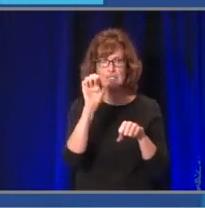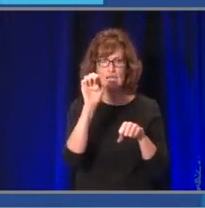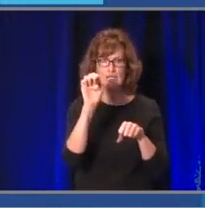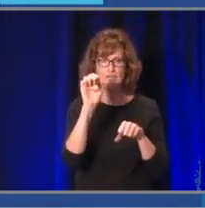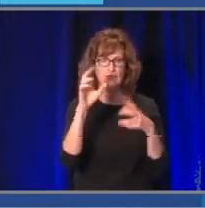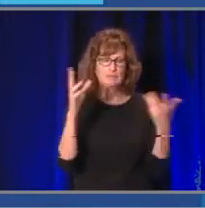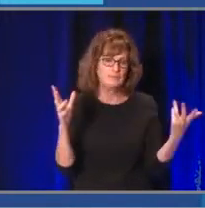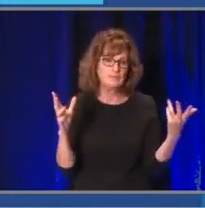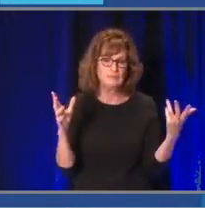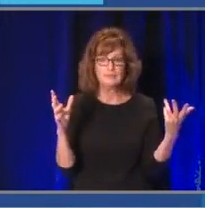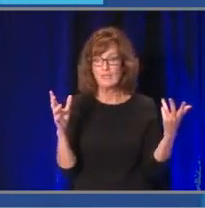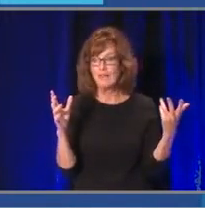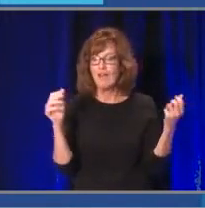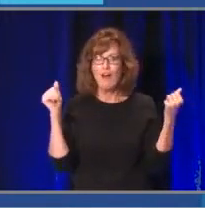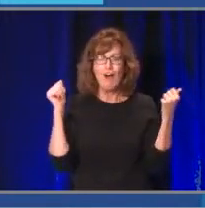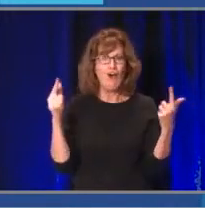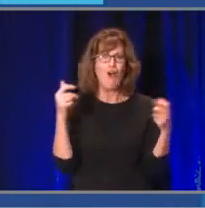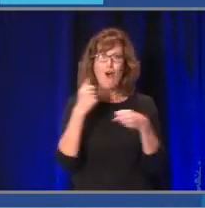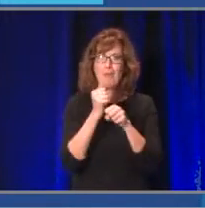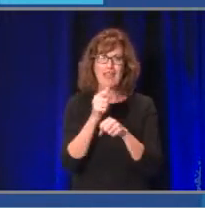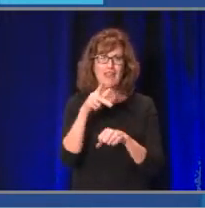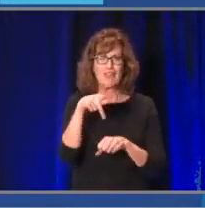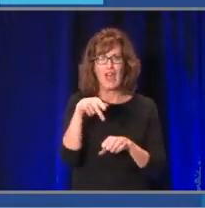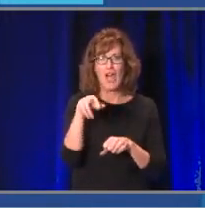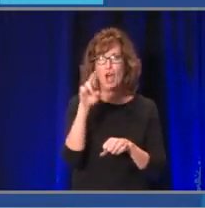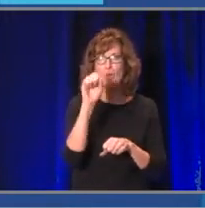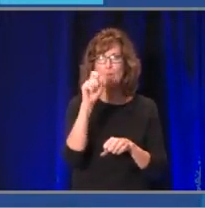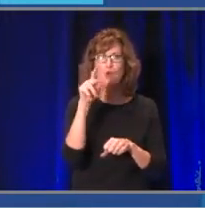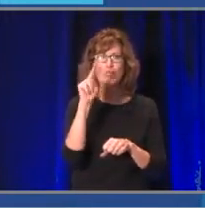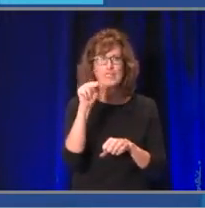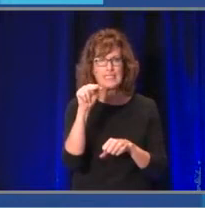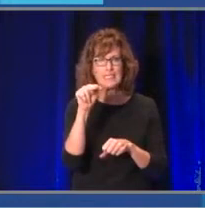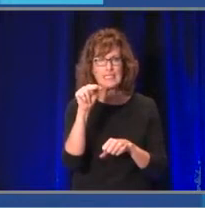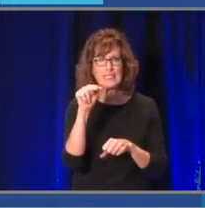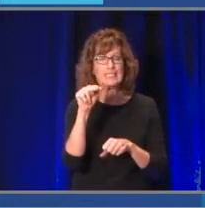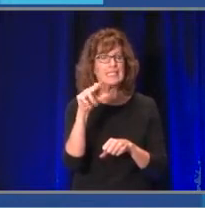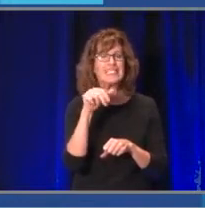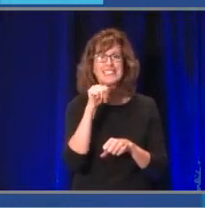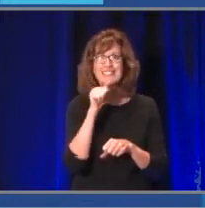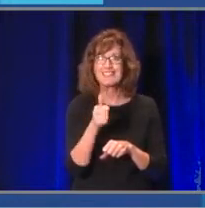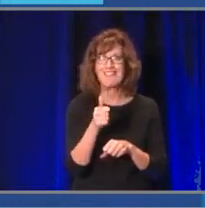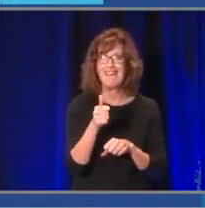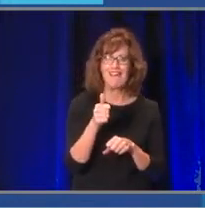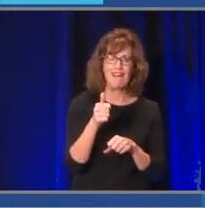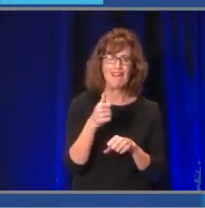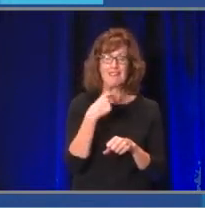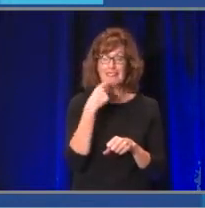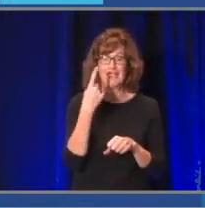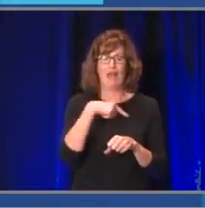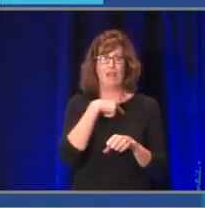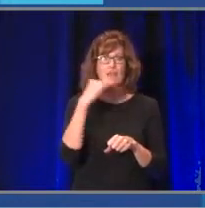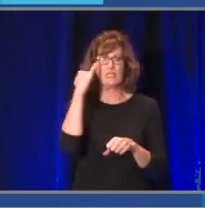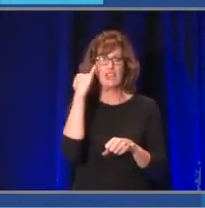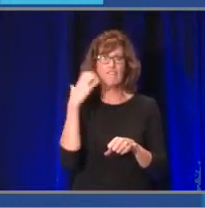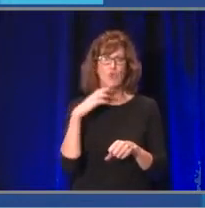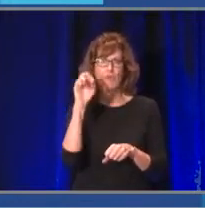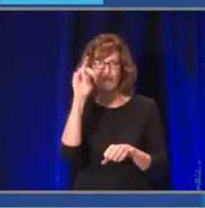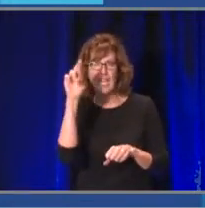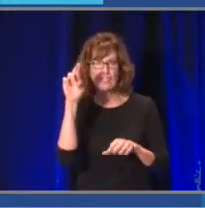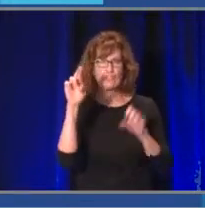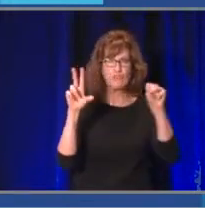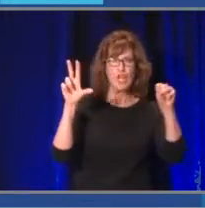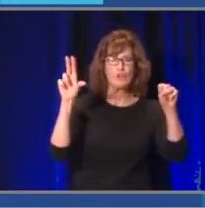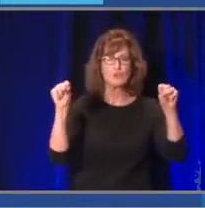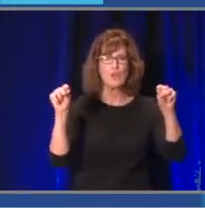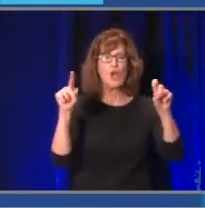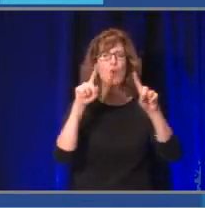marker. It doesn't tell us if you have cancer or not. It just tells you have something going on in your prostate that could lead to or